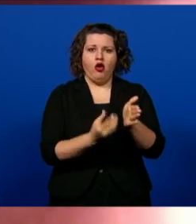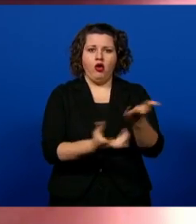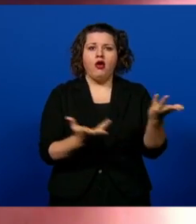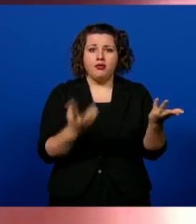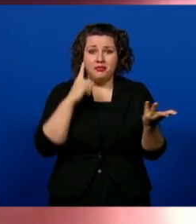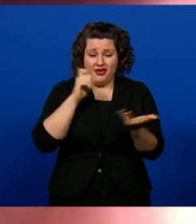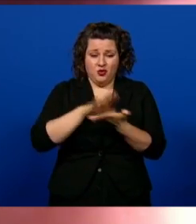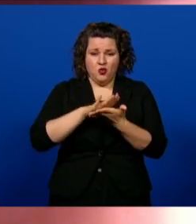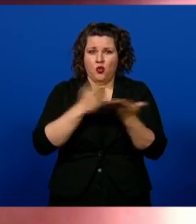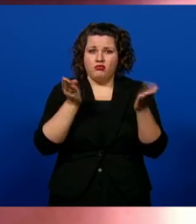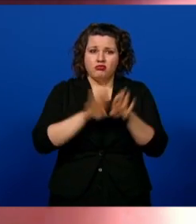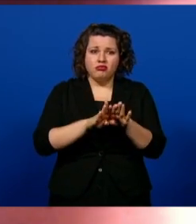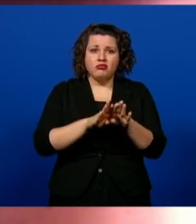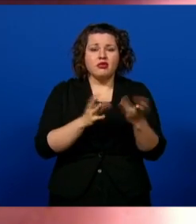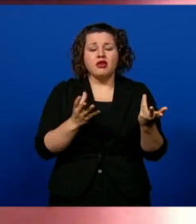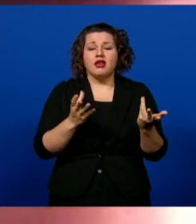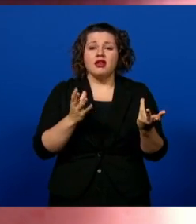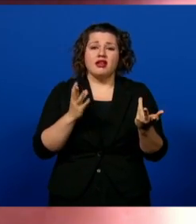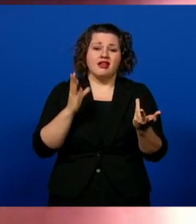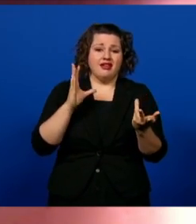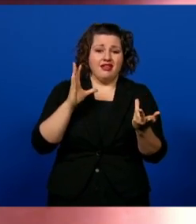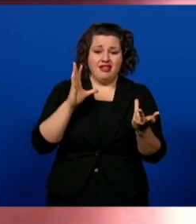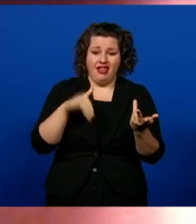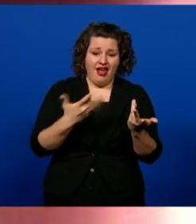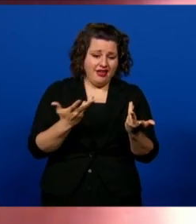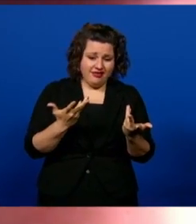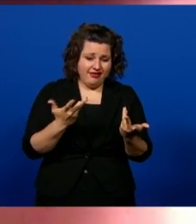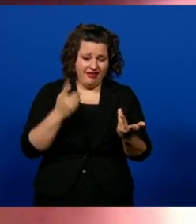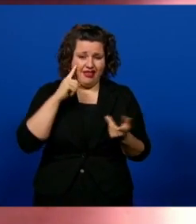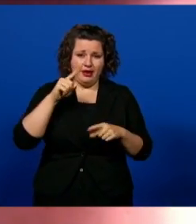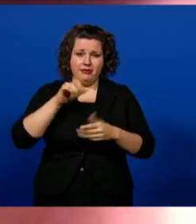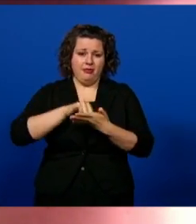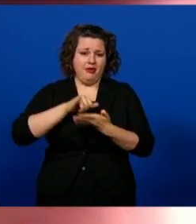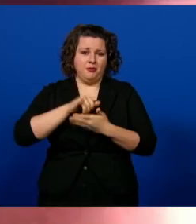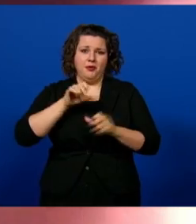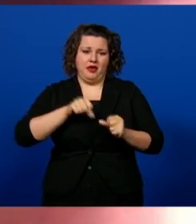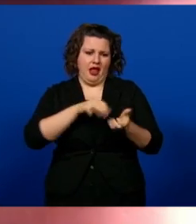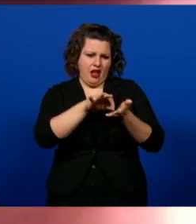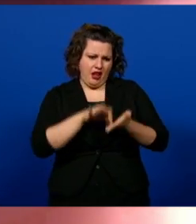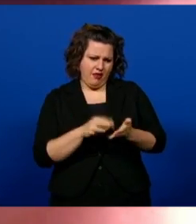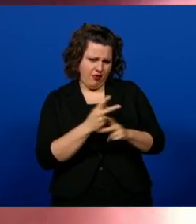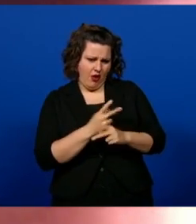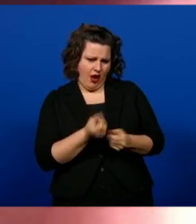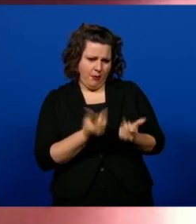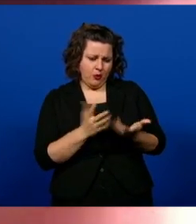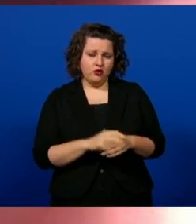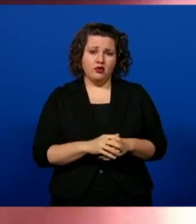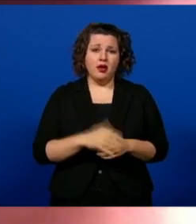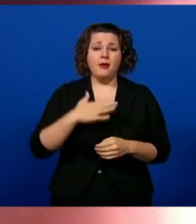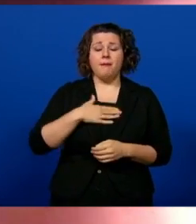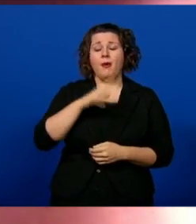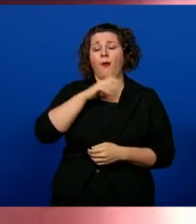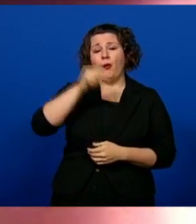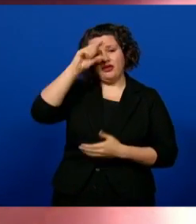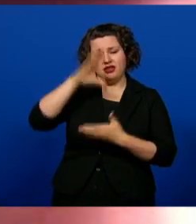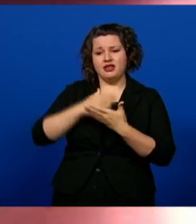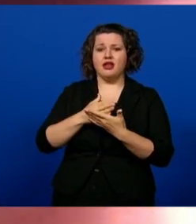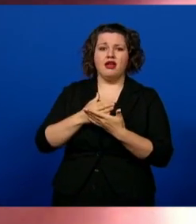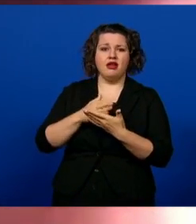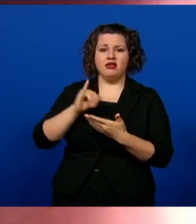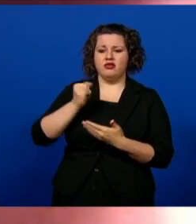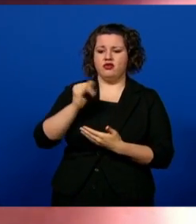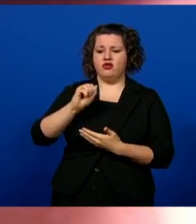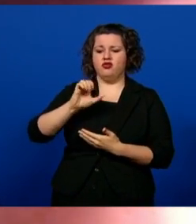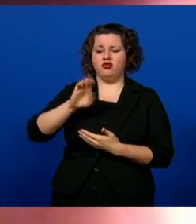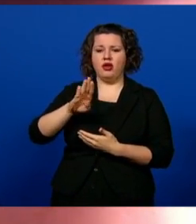doors? I'm not sure that loss can be calculated. My oldest son, Jacob, is a bright, imaginative,